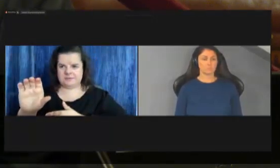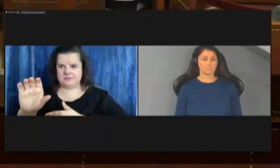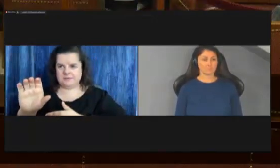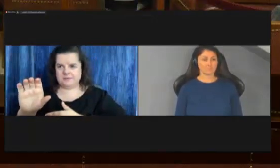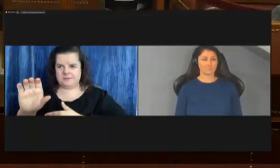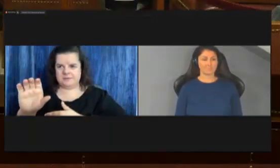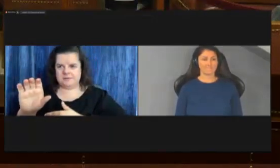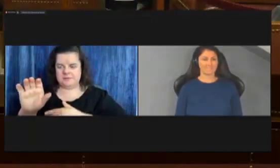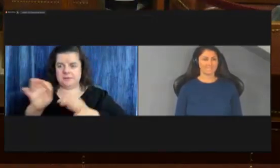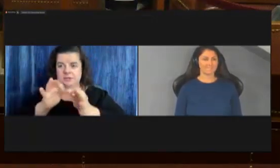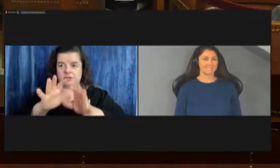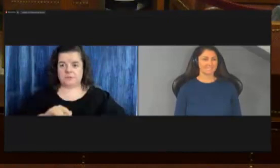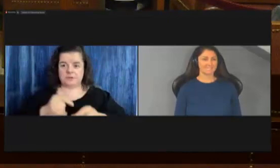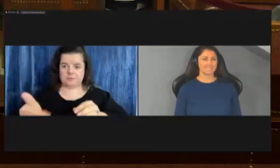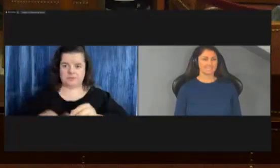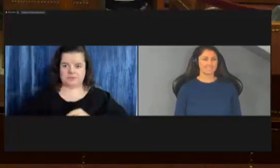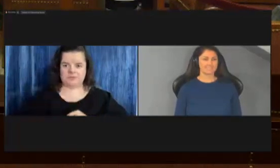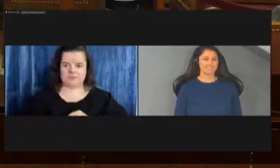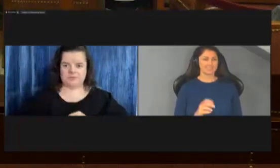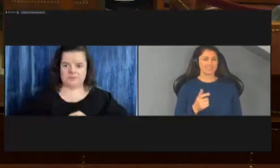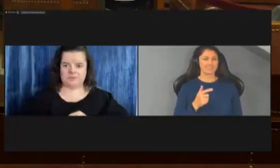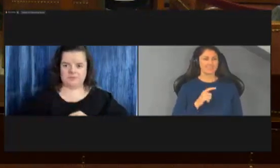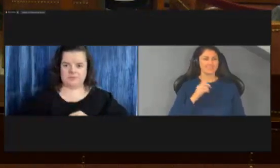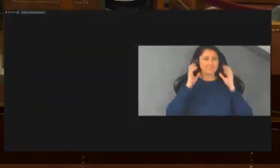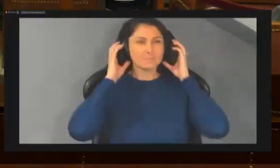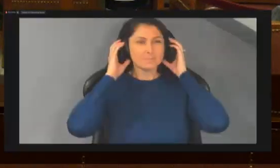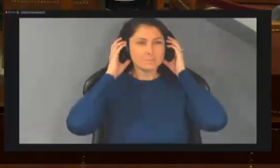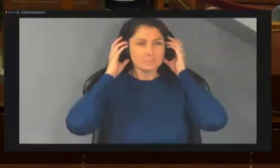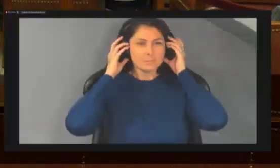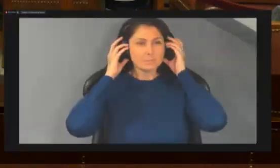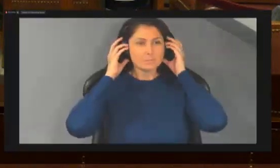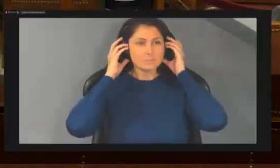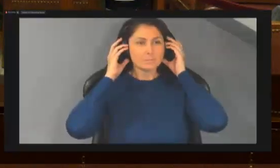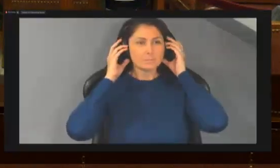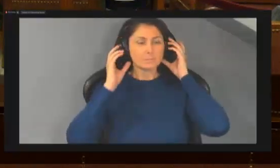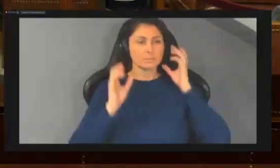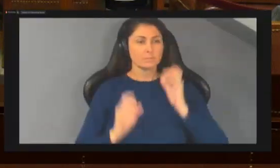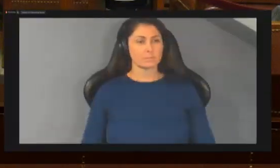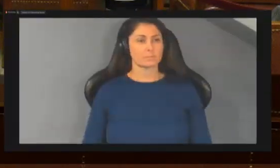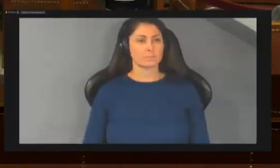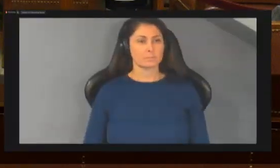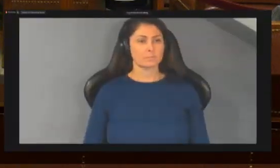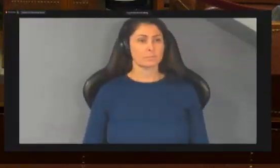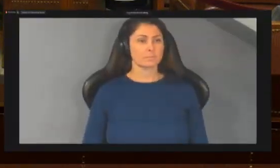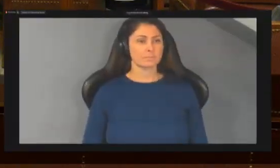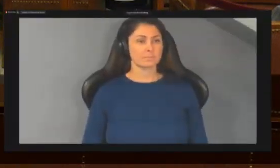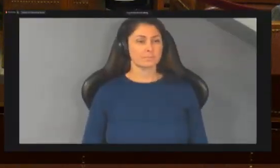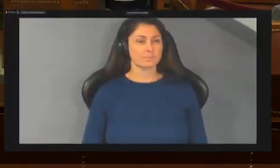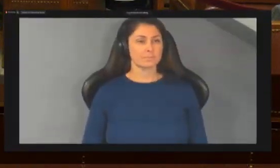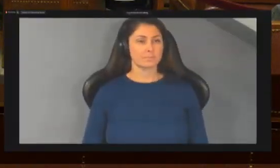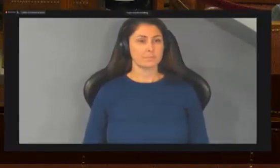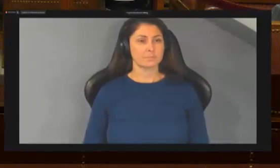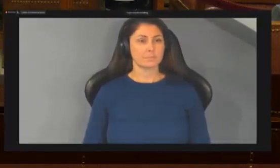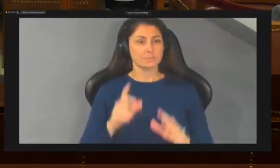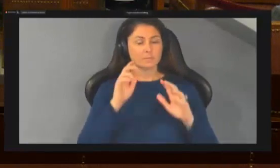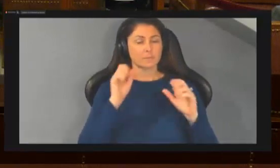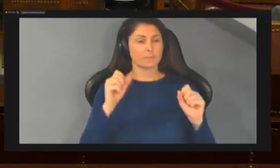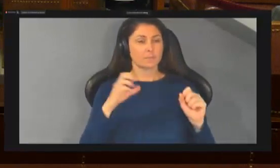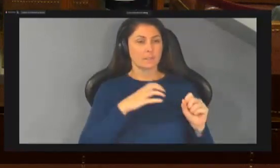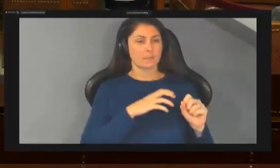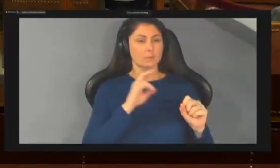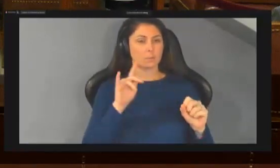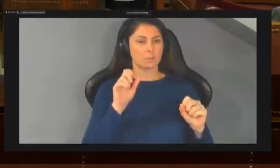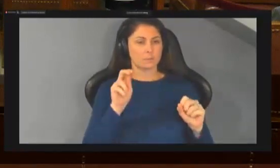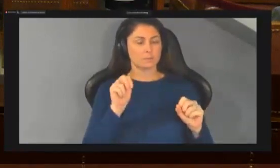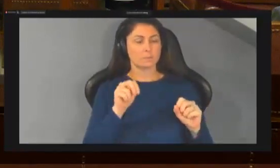I'm sorry. Who has the floor? Did you say? Okay. Thank you. Madam President, and Councilman Wilson. I just want to say real quickly,